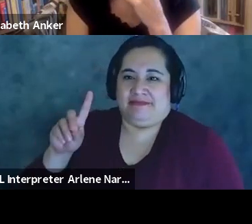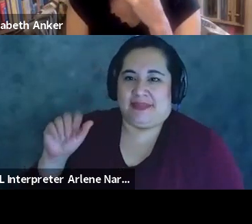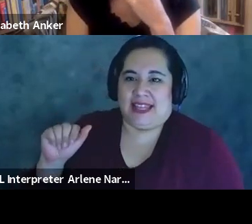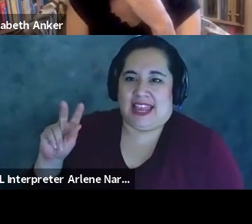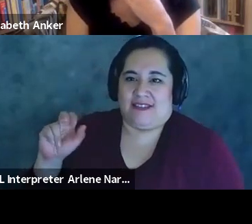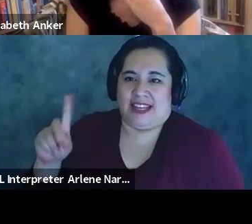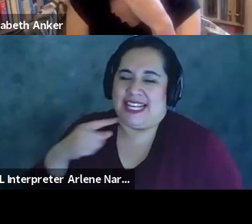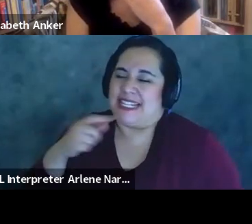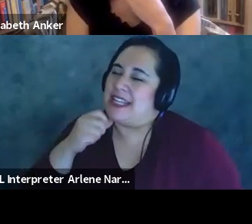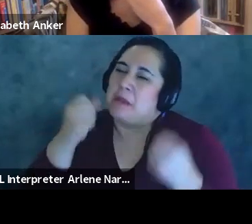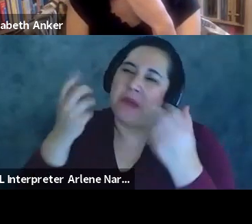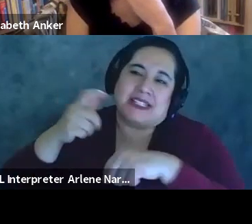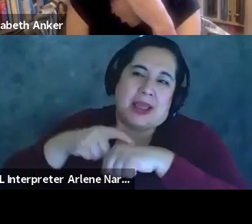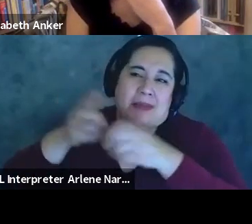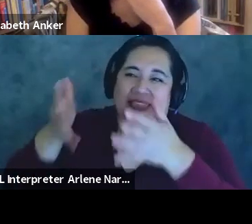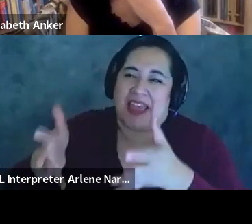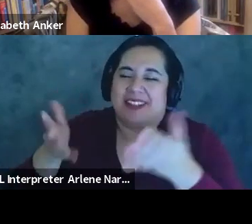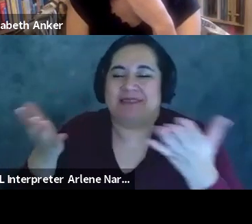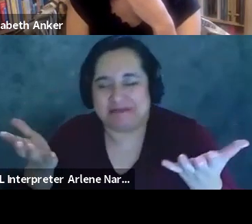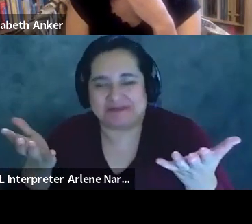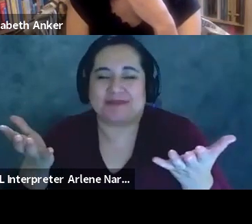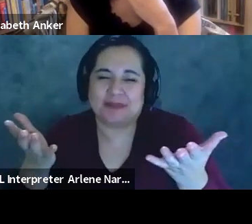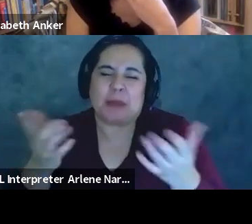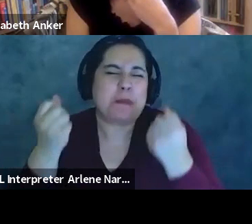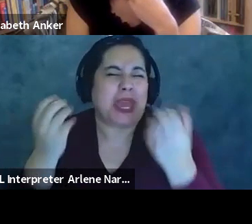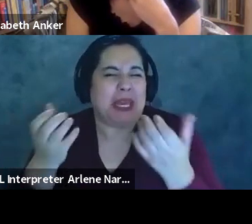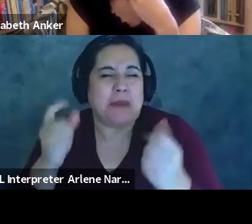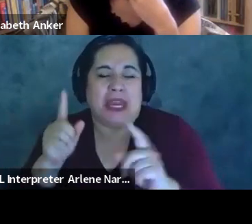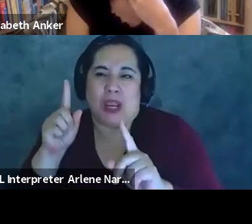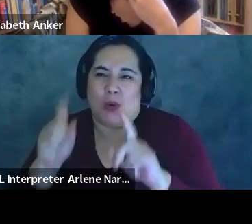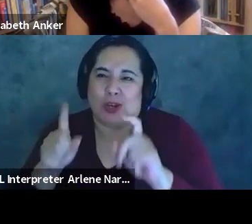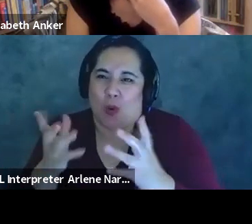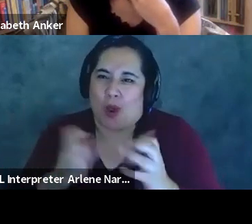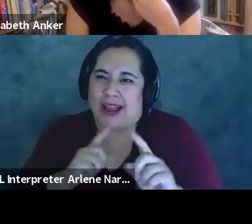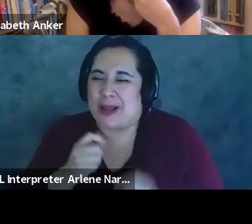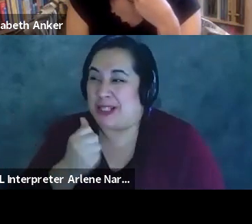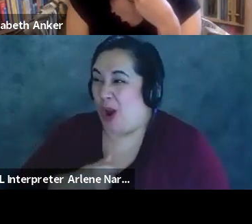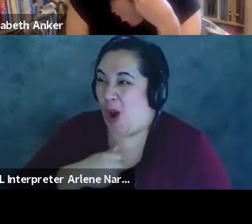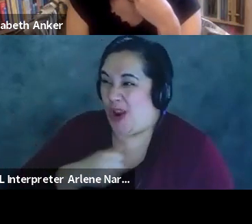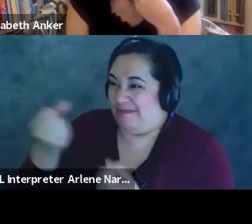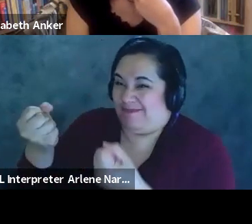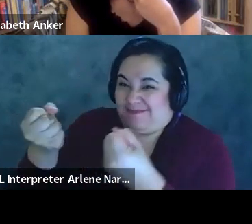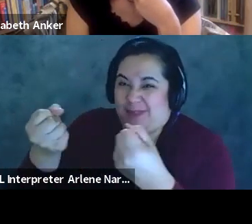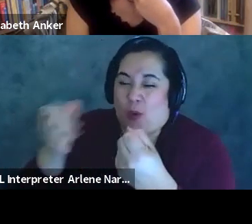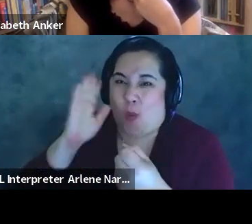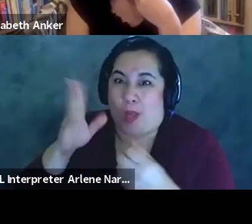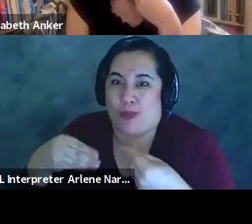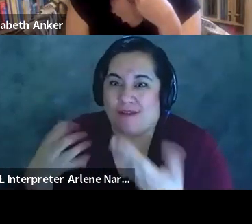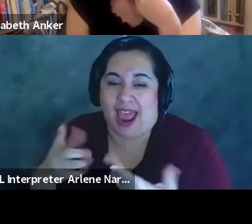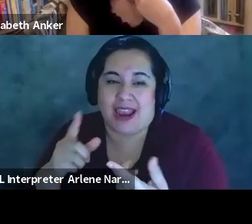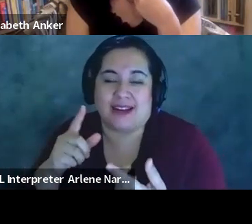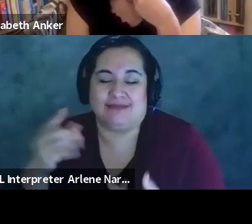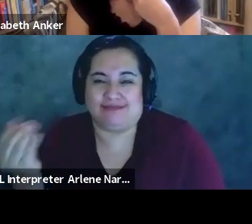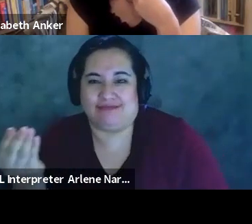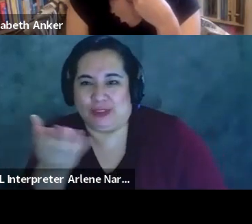there's not all that much time left. And although there are lots of questions we won't get to, sorry, everybody. We'll provide them to